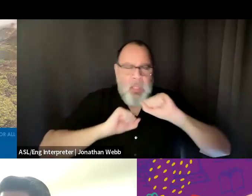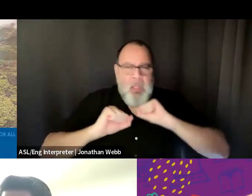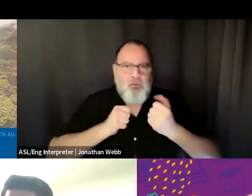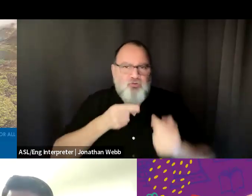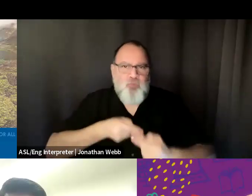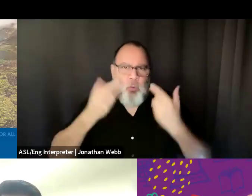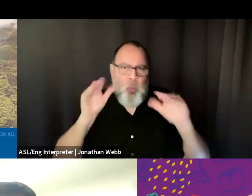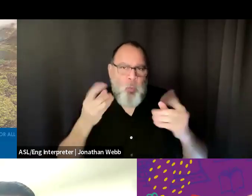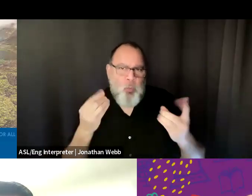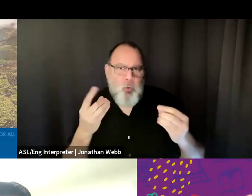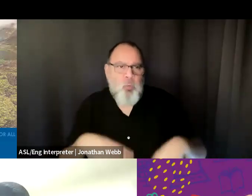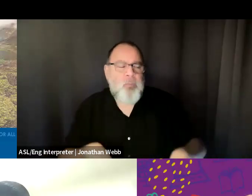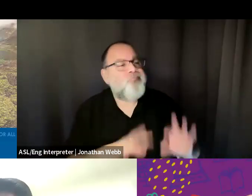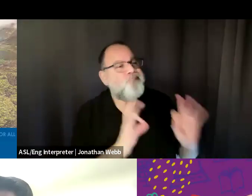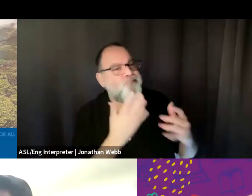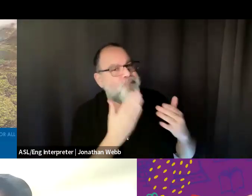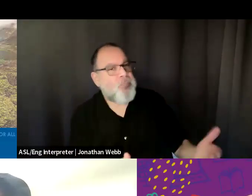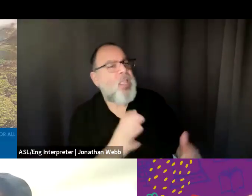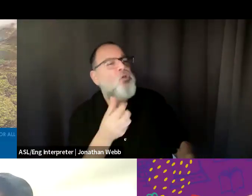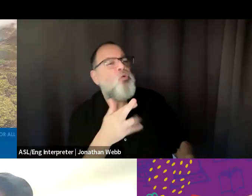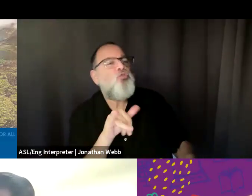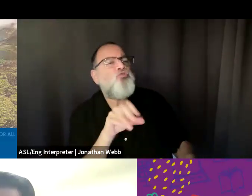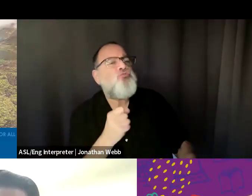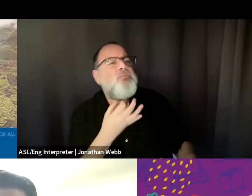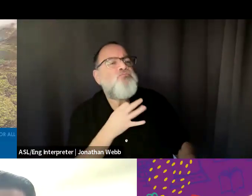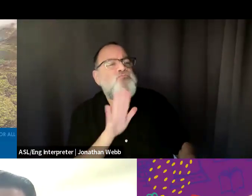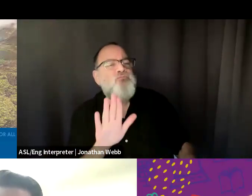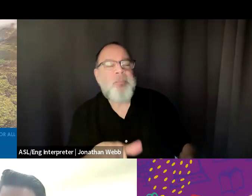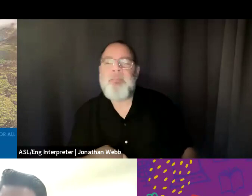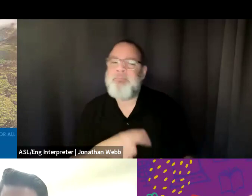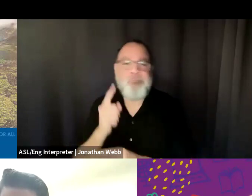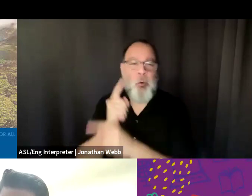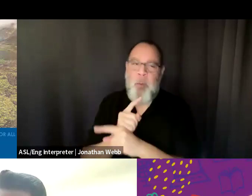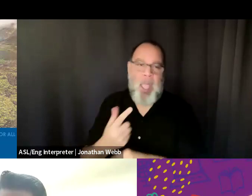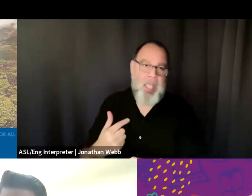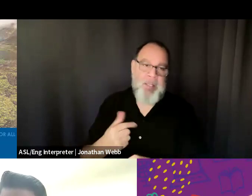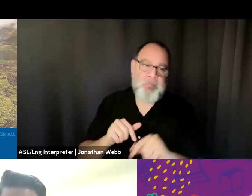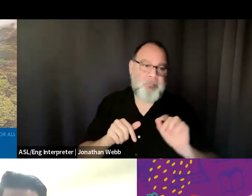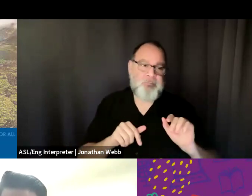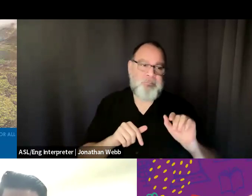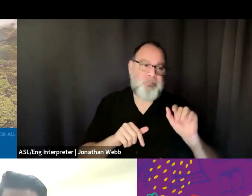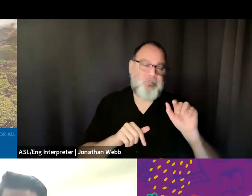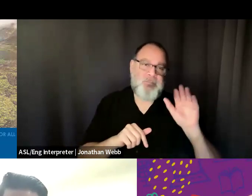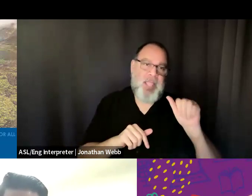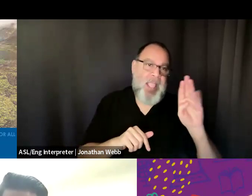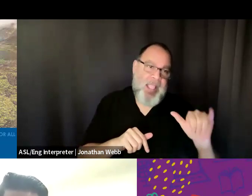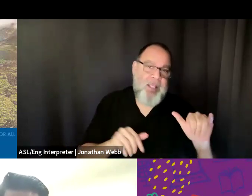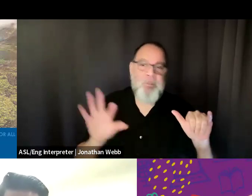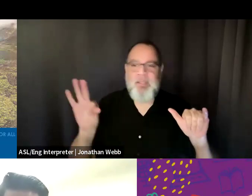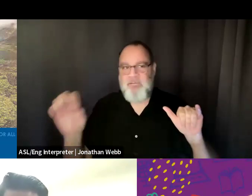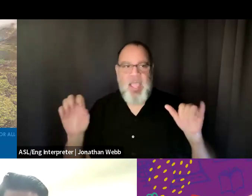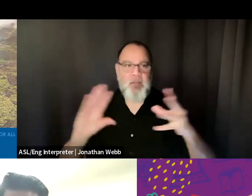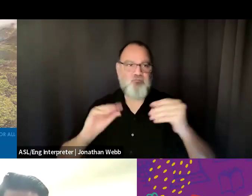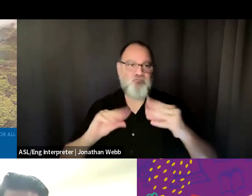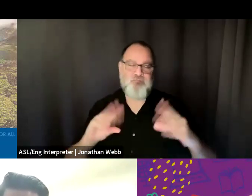you? Yeah, same thing that Amy and Faye said. I would just like to build a little bit more on top of that,